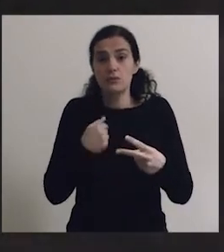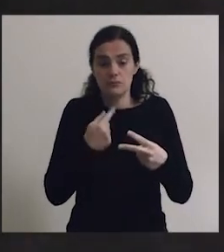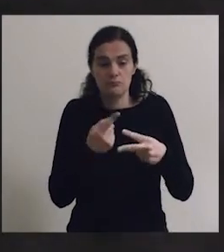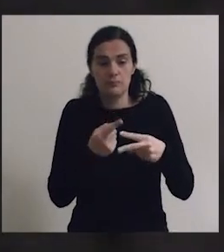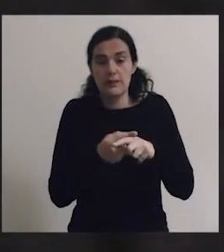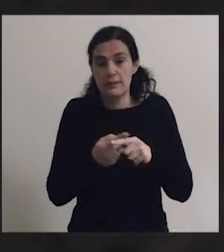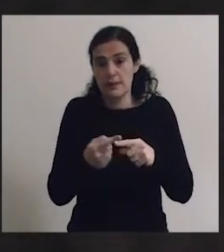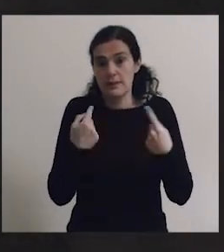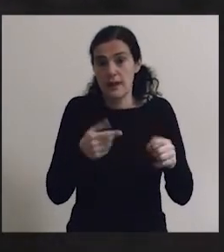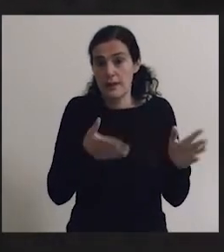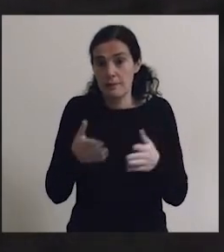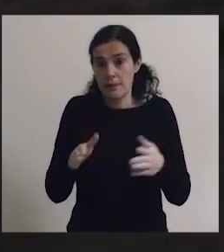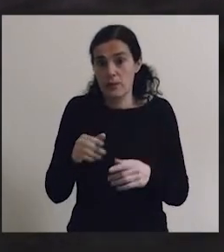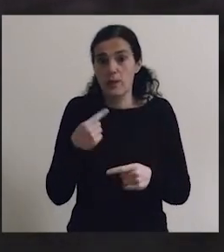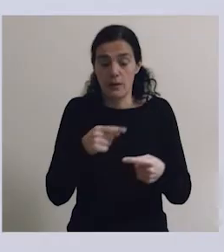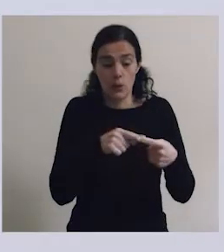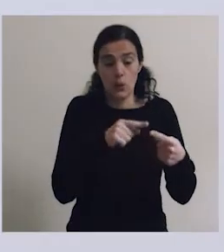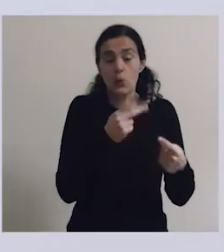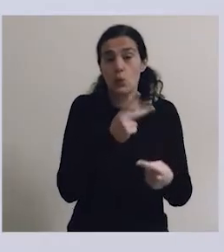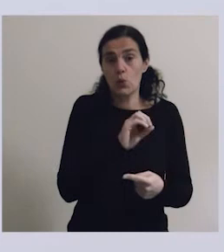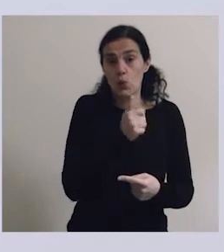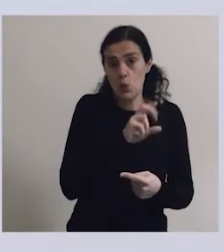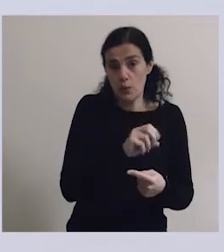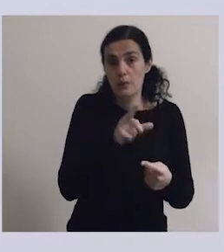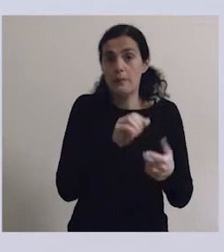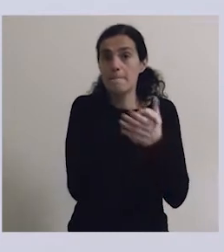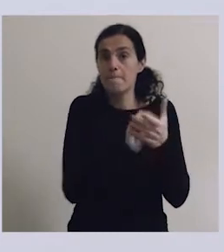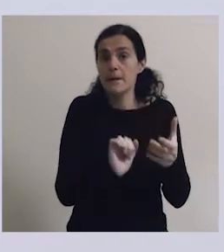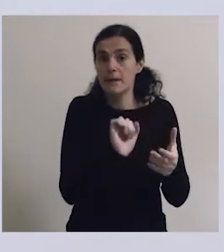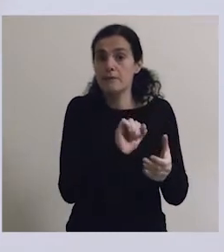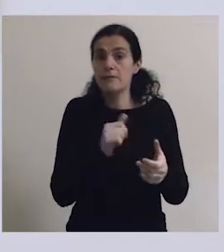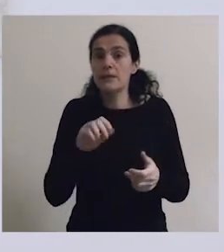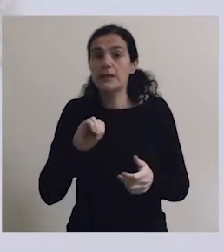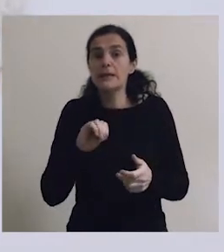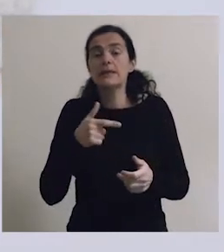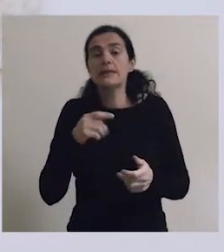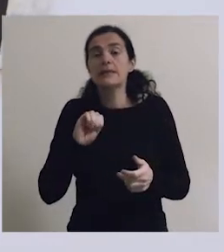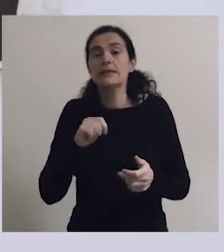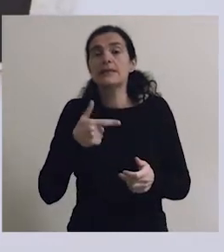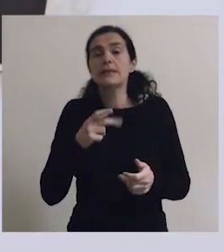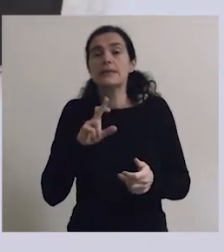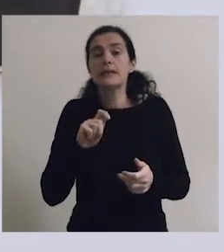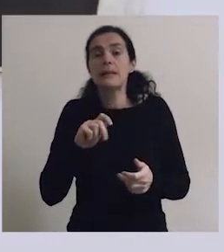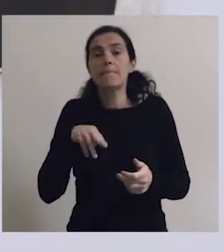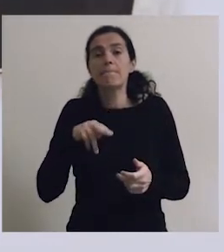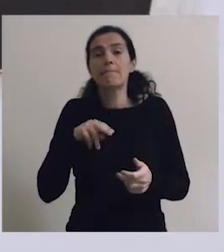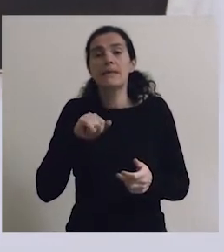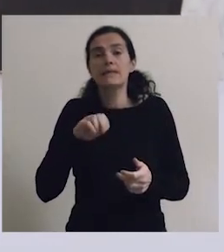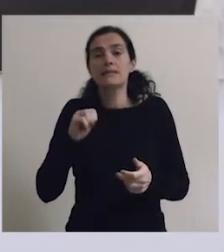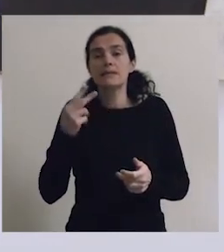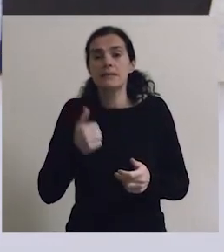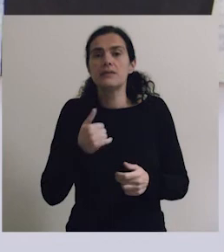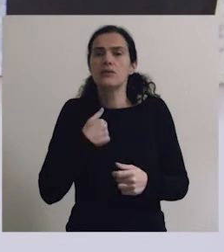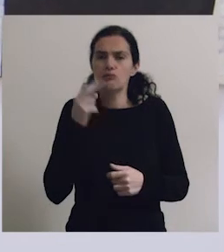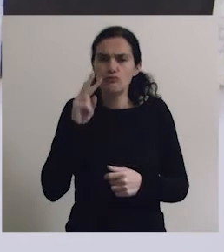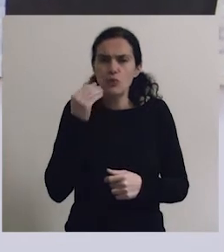is deeply interested in this chapter are Kobro and her husband, Władysław Trzemiński. Now I just want to